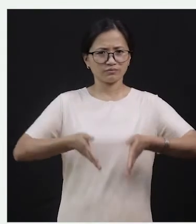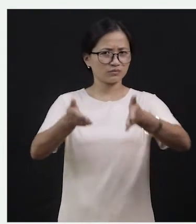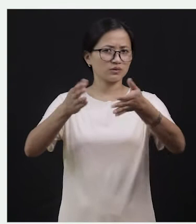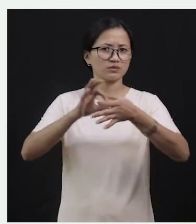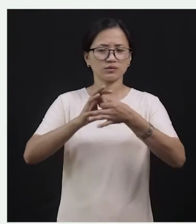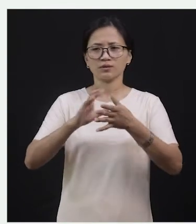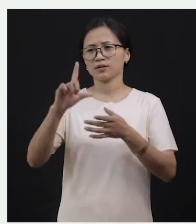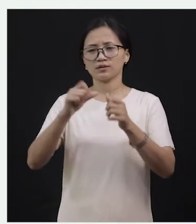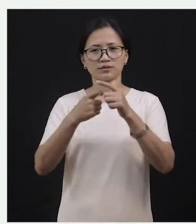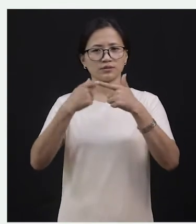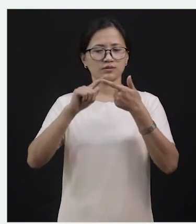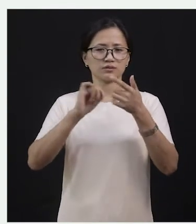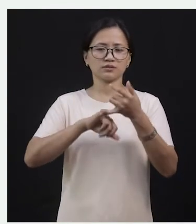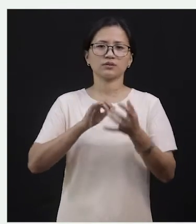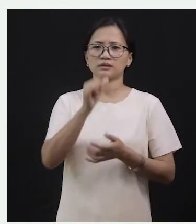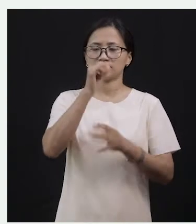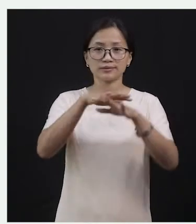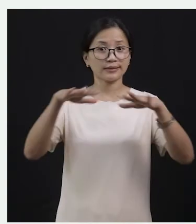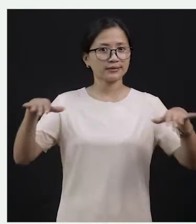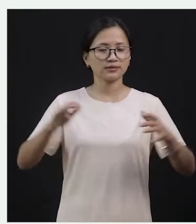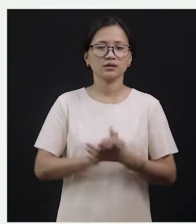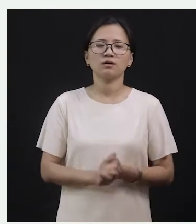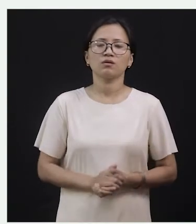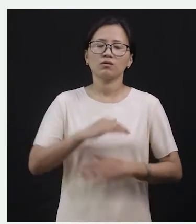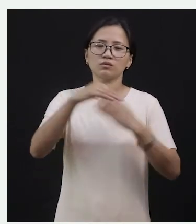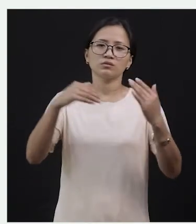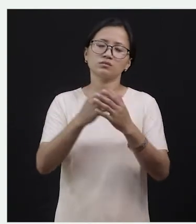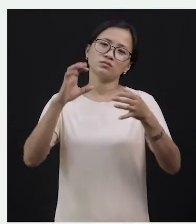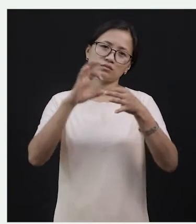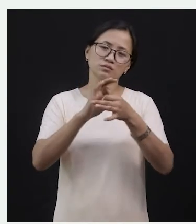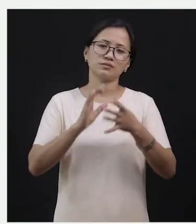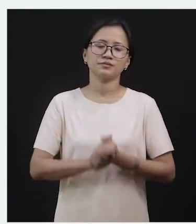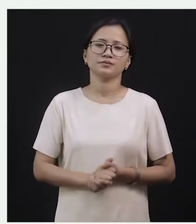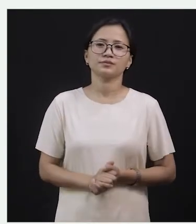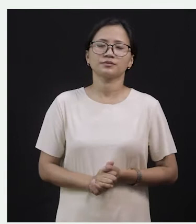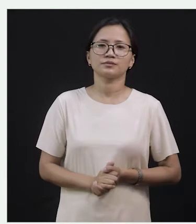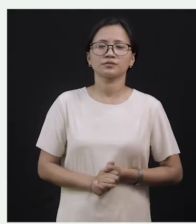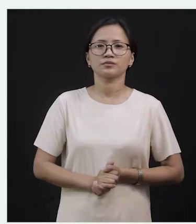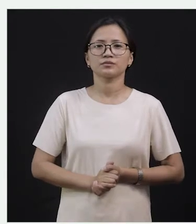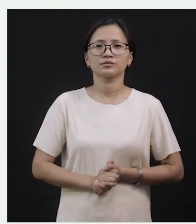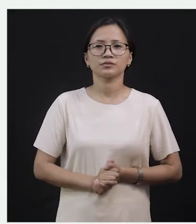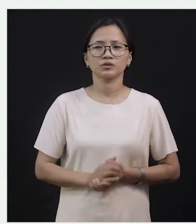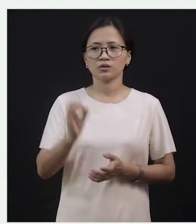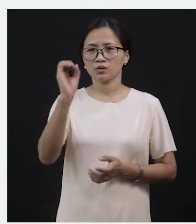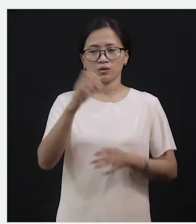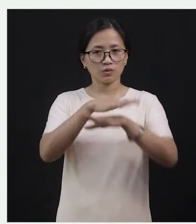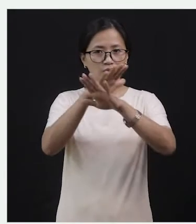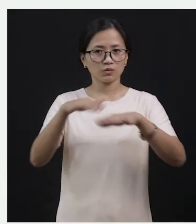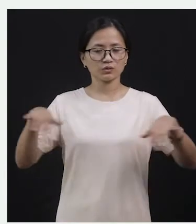and the lakes, and then all this water are connected. That is why when an ocean